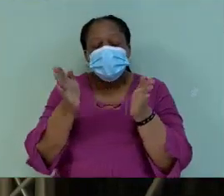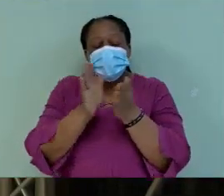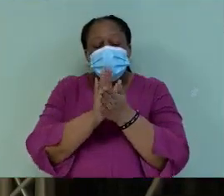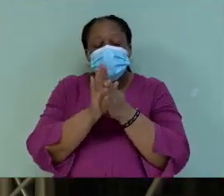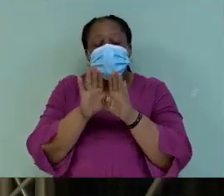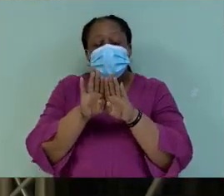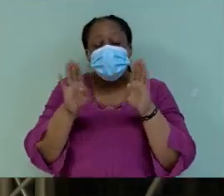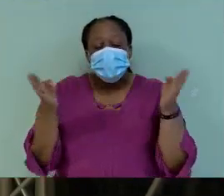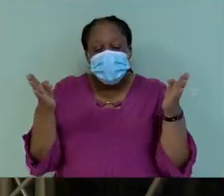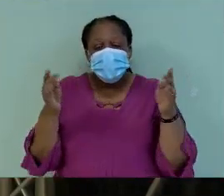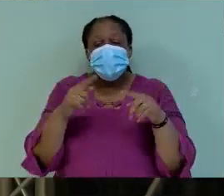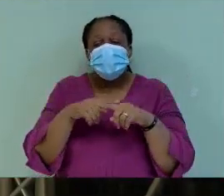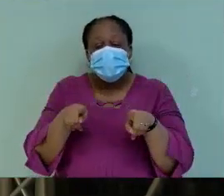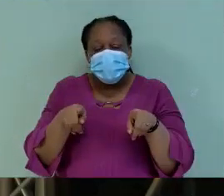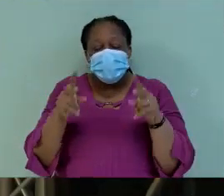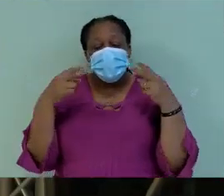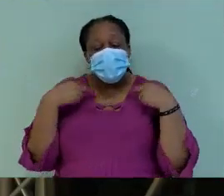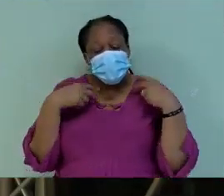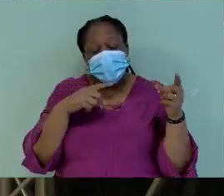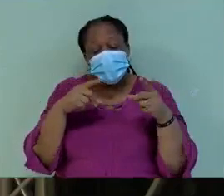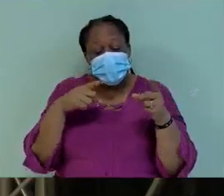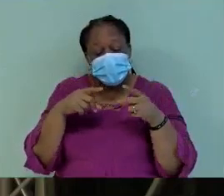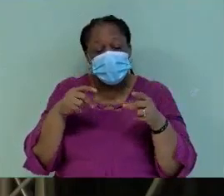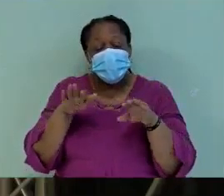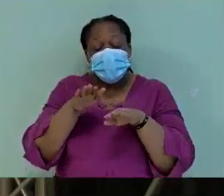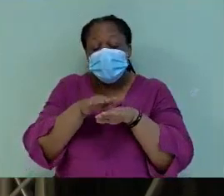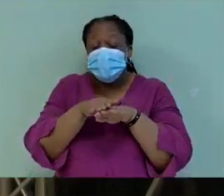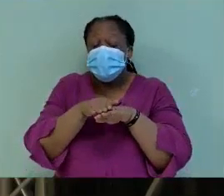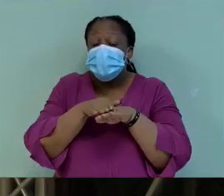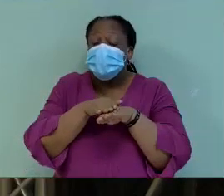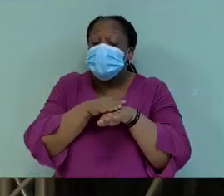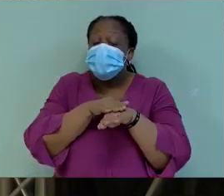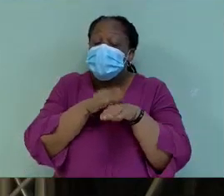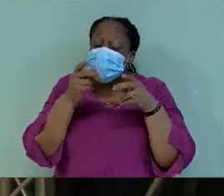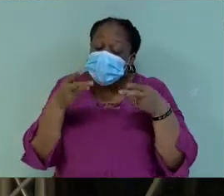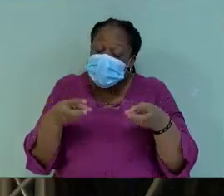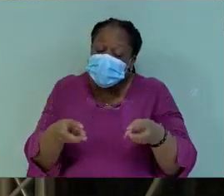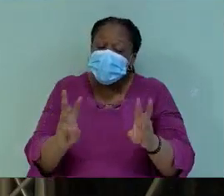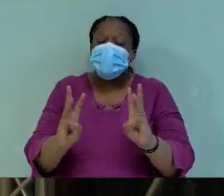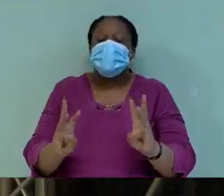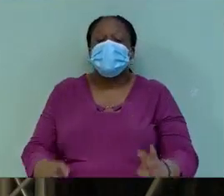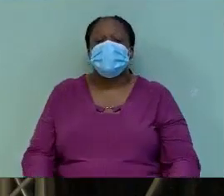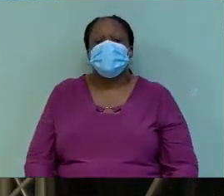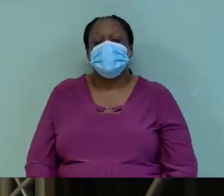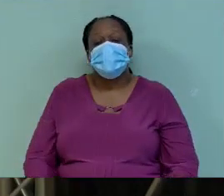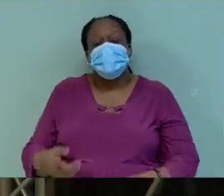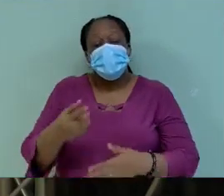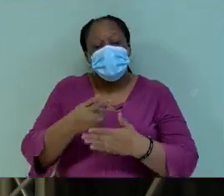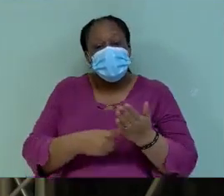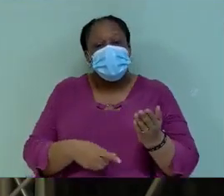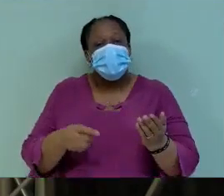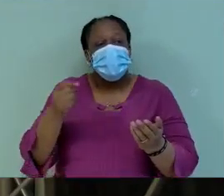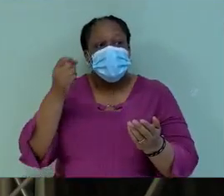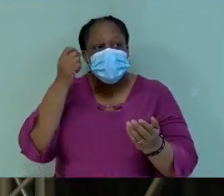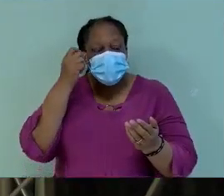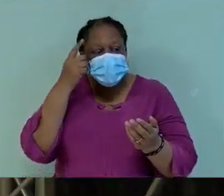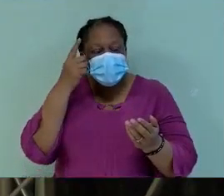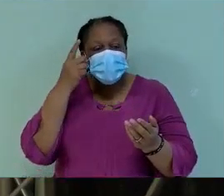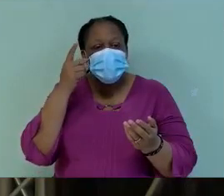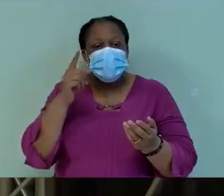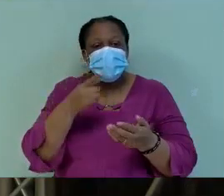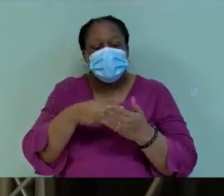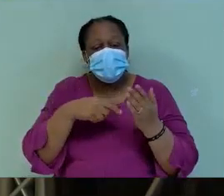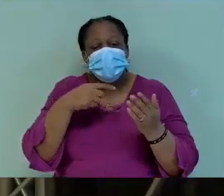but it has to be done in a methodical and slow process. Yeah. From what I gather and what I have been